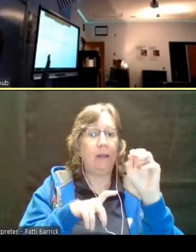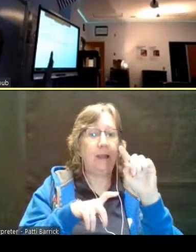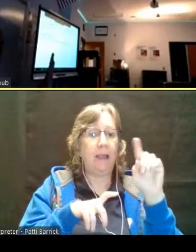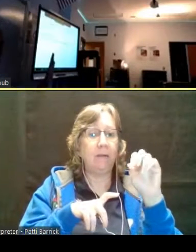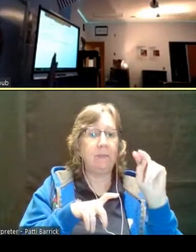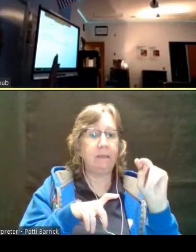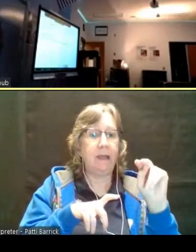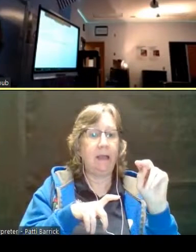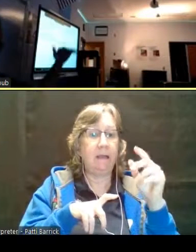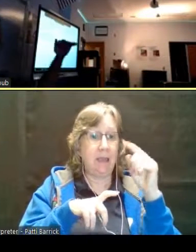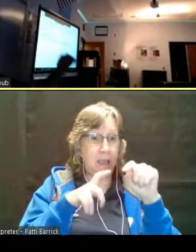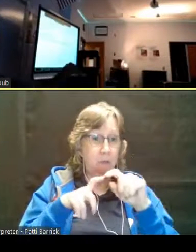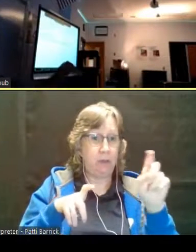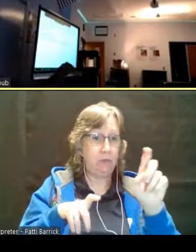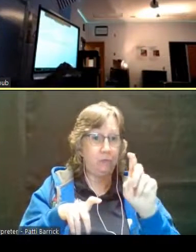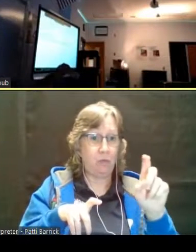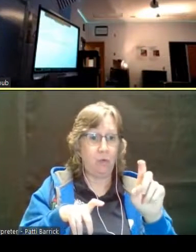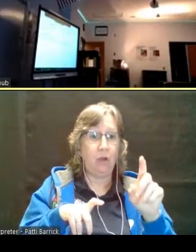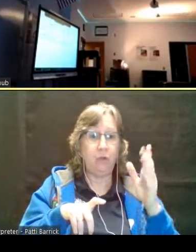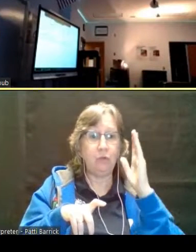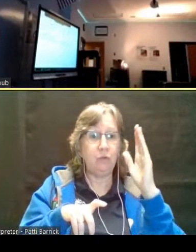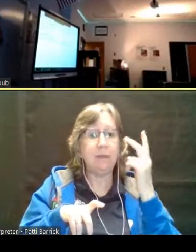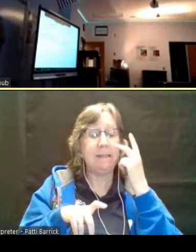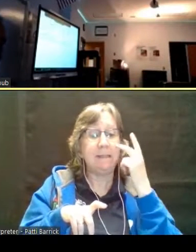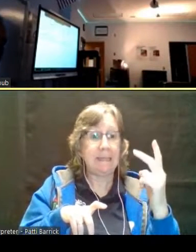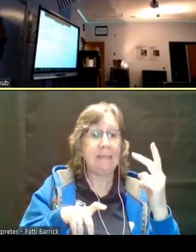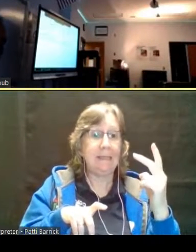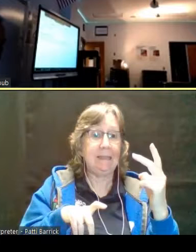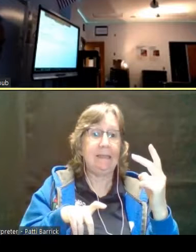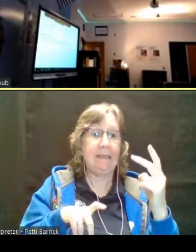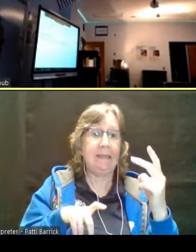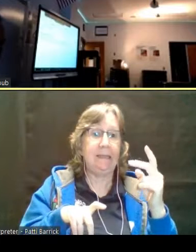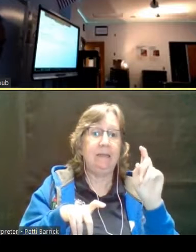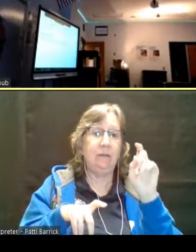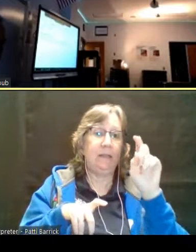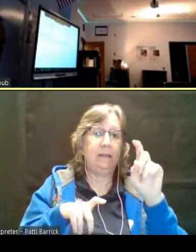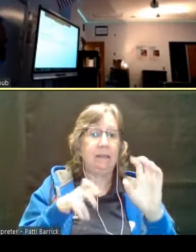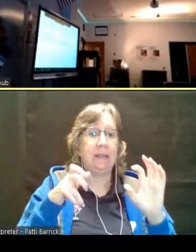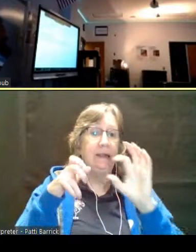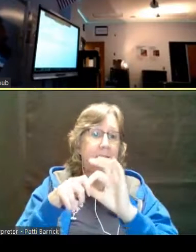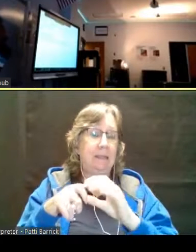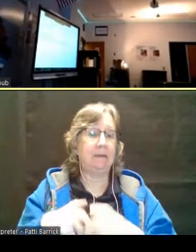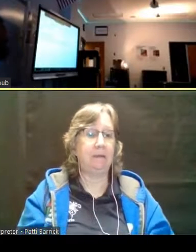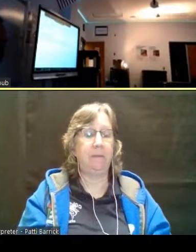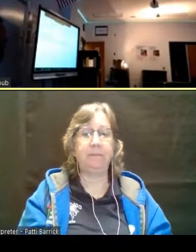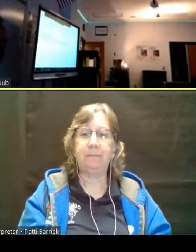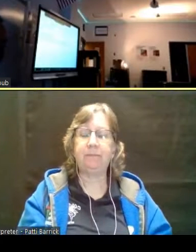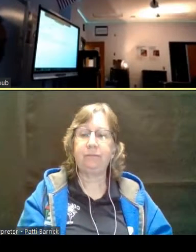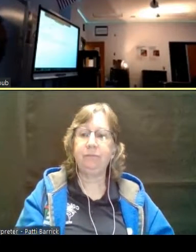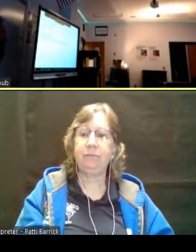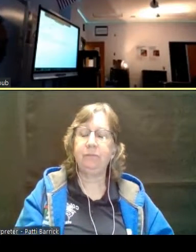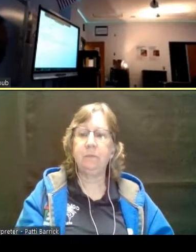and its hand shows up. And on the bottom of your screen, when you go to a website, it'll show you what the link is. All right? However,